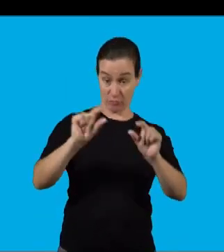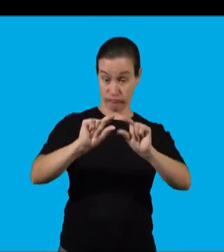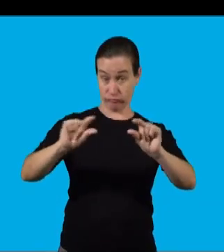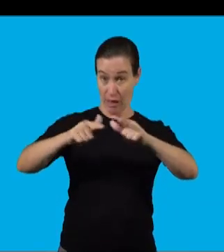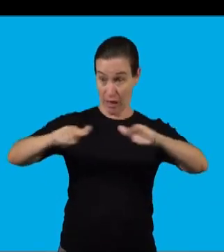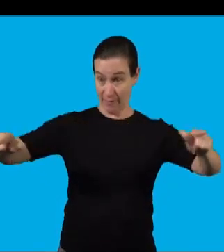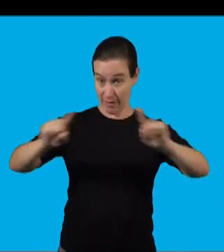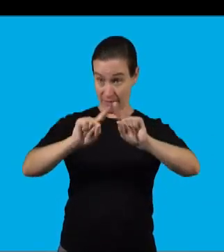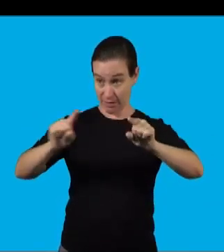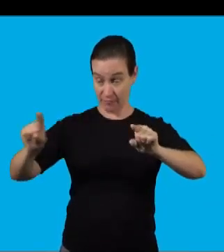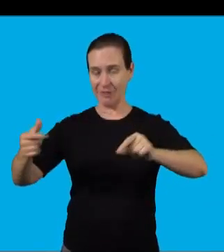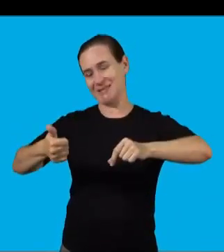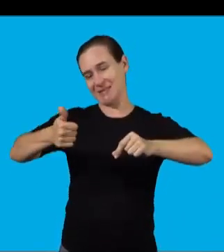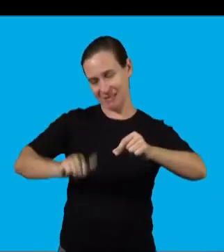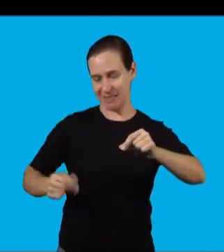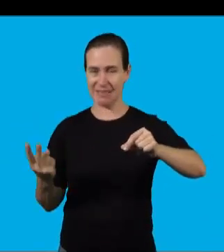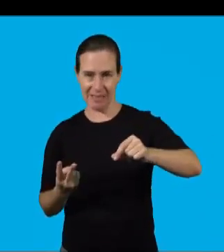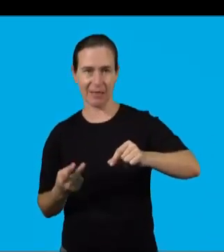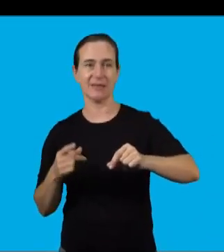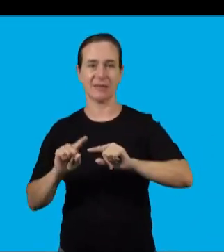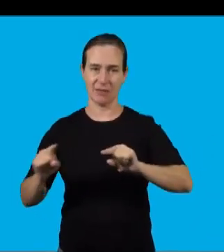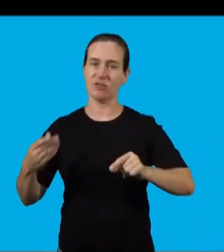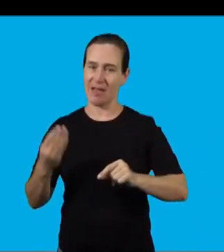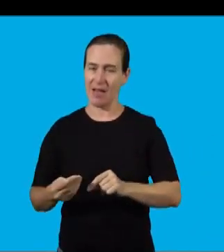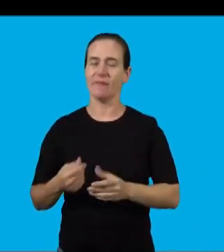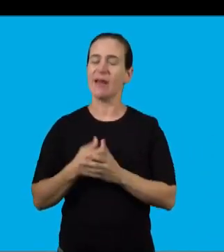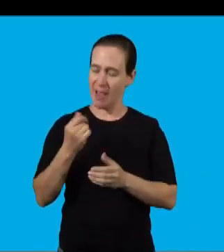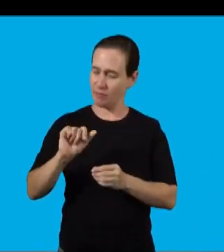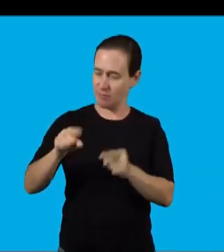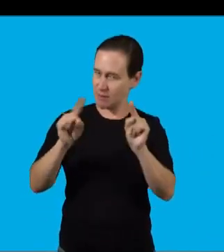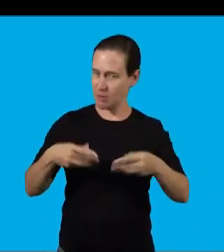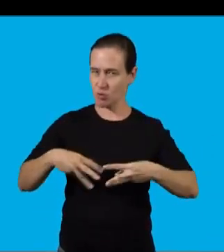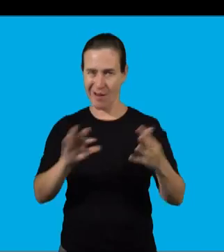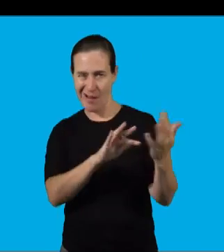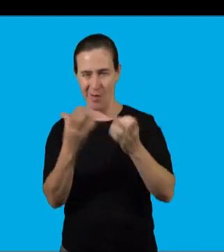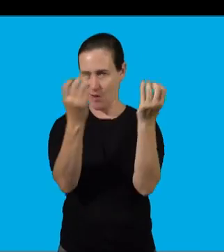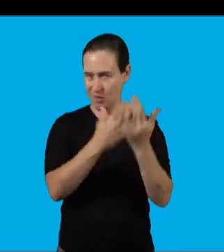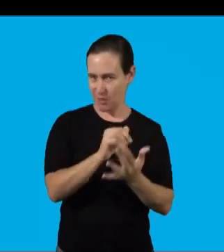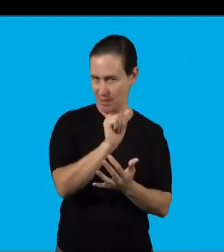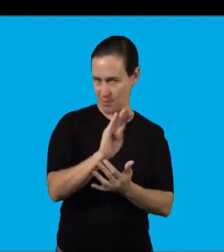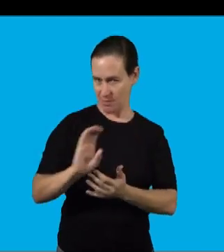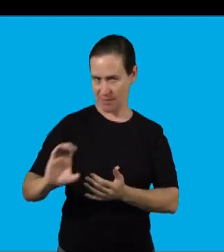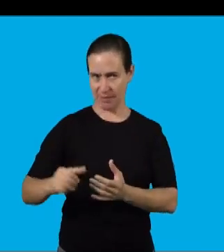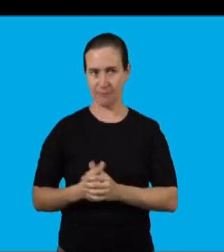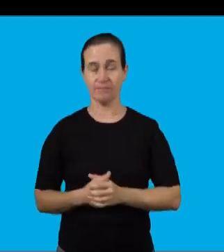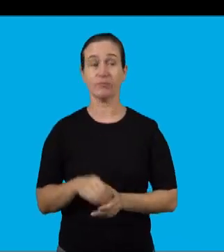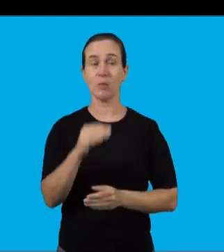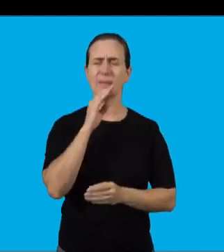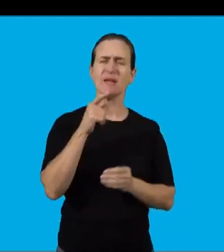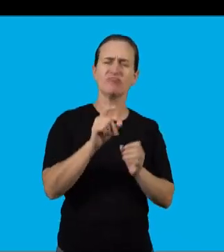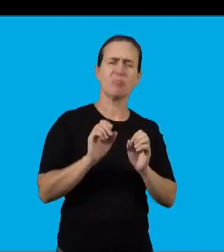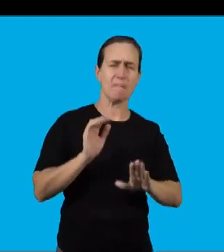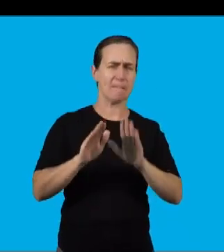and there is a method of calculating that value of a, b, and c. So when looking at the pattern, that is there a